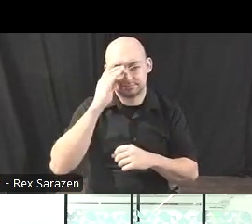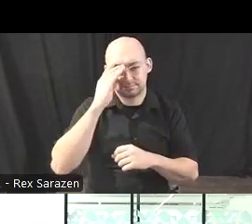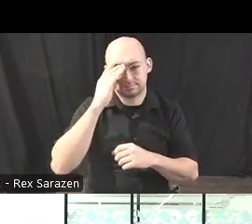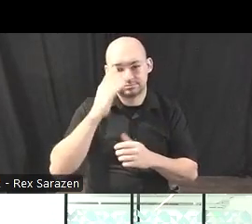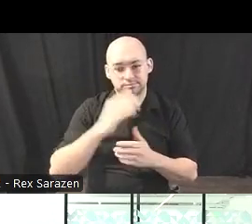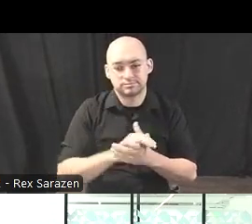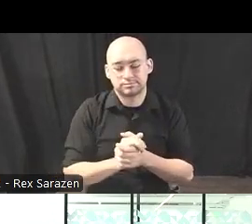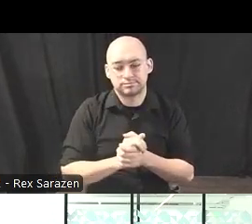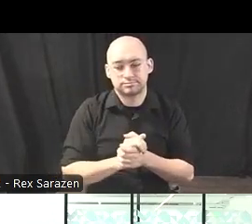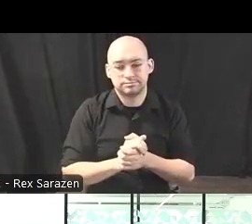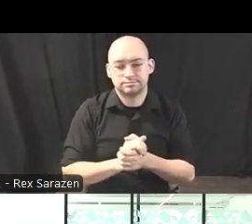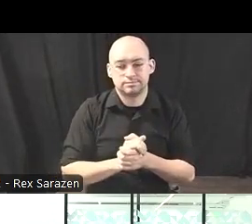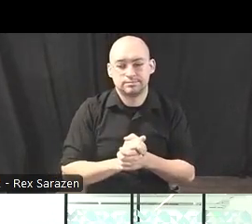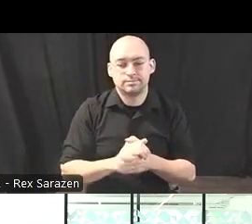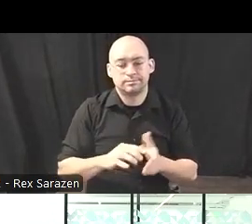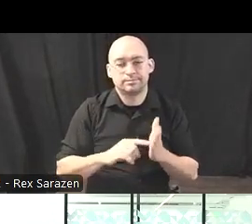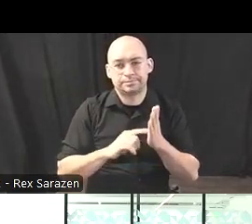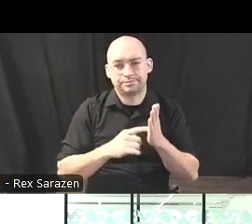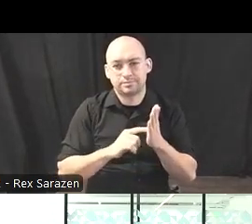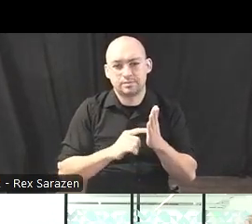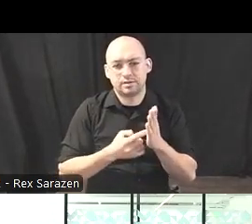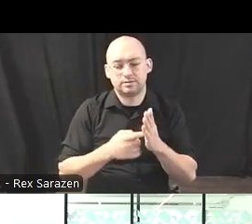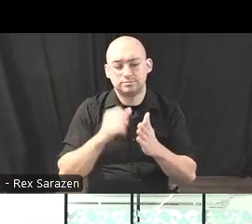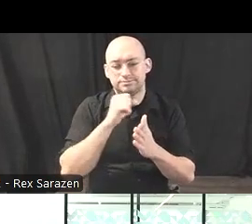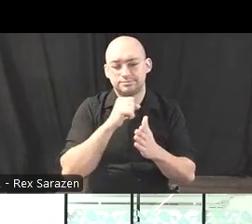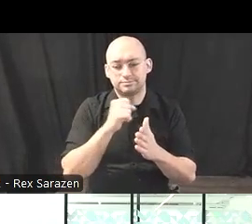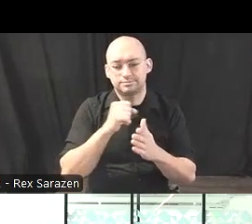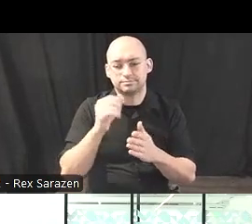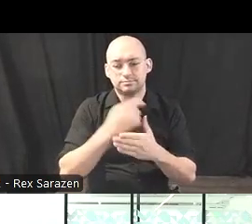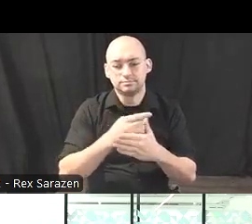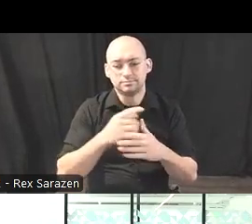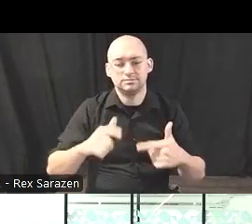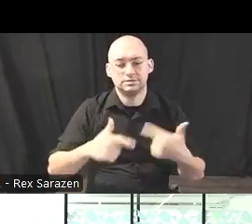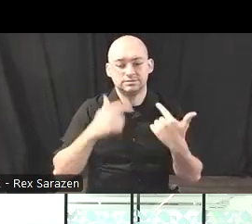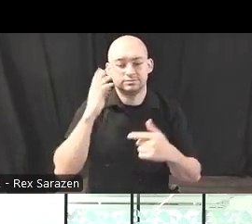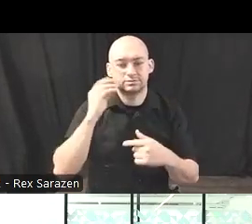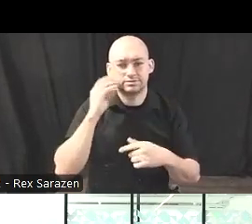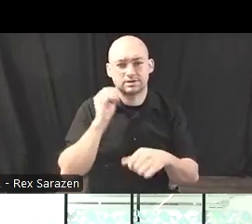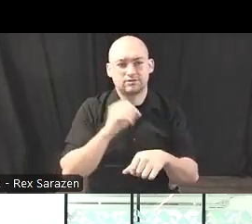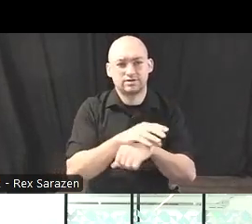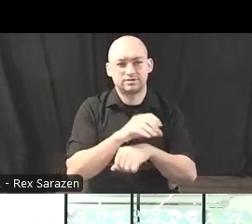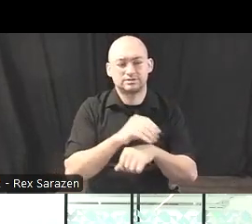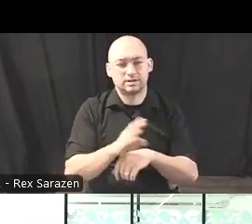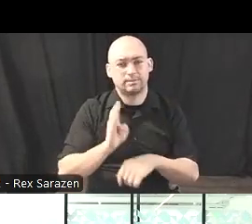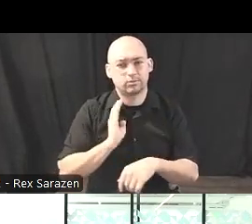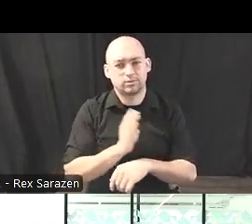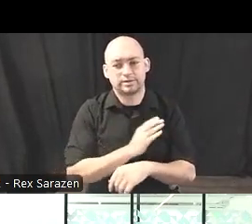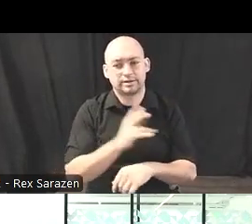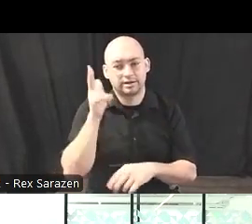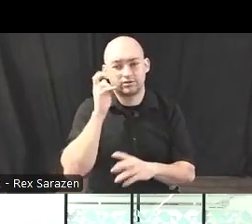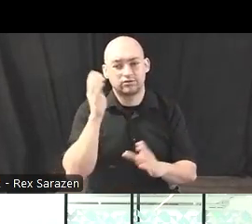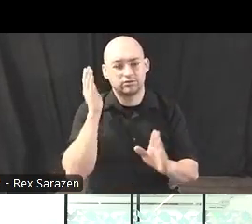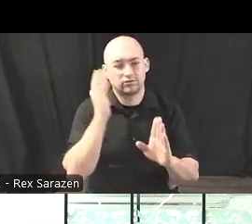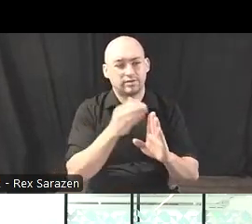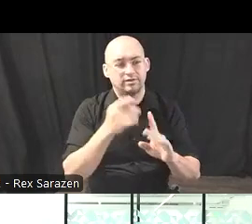really excited to be launching the Aging and Disability Lived Experience Advisory Board to hear directly from these individuals